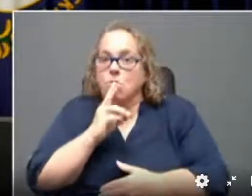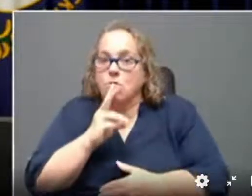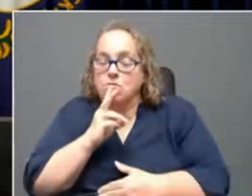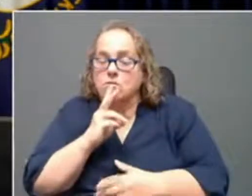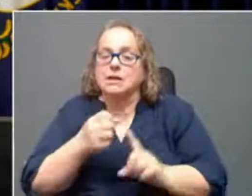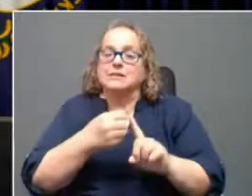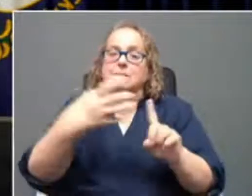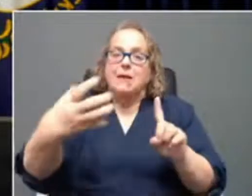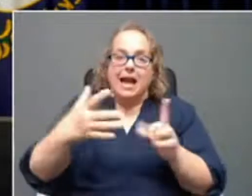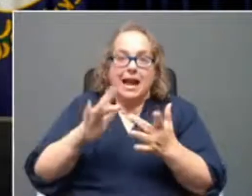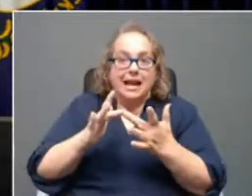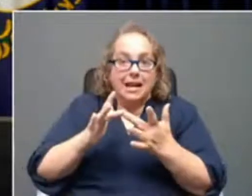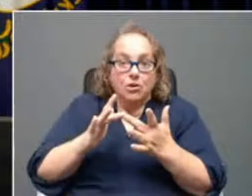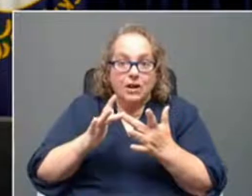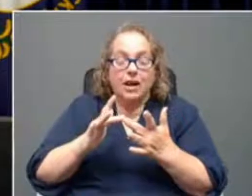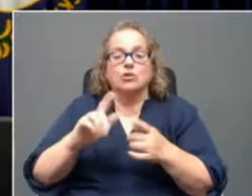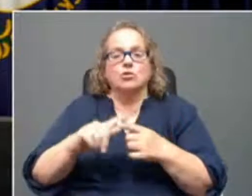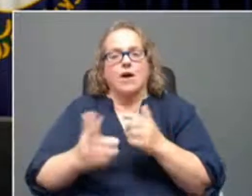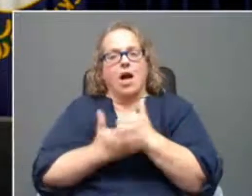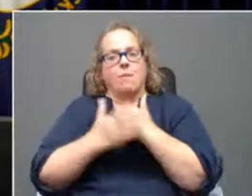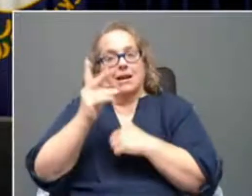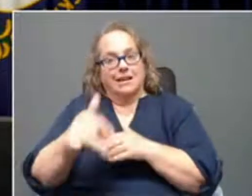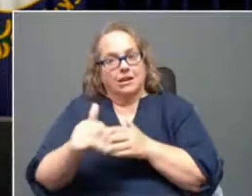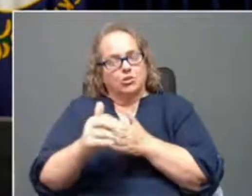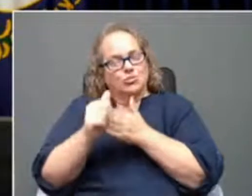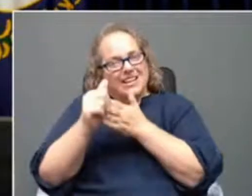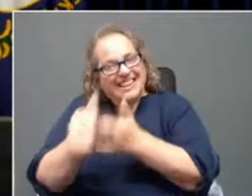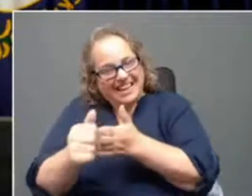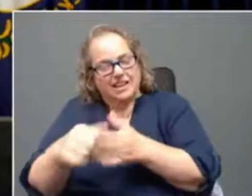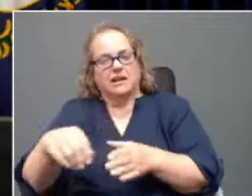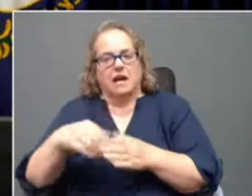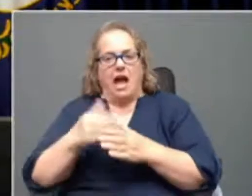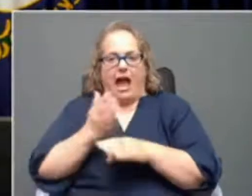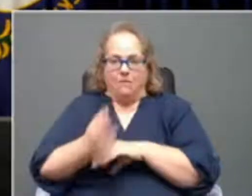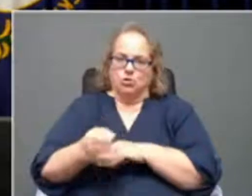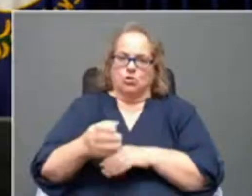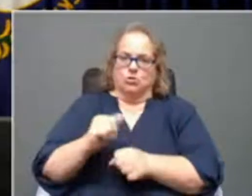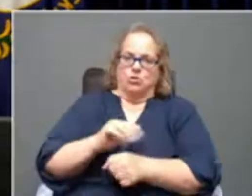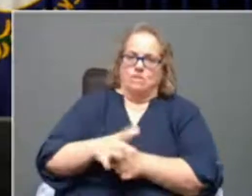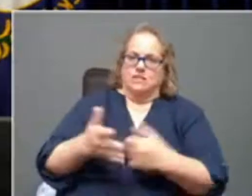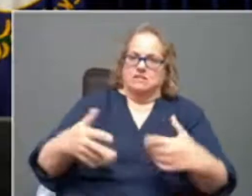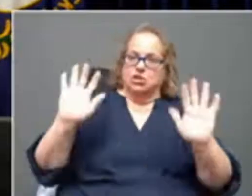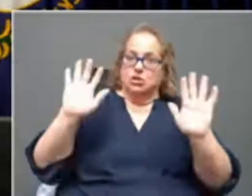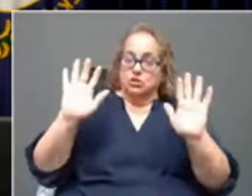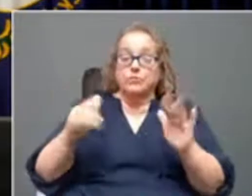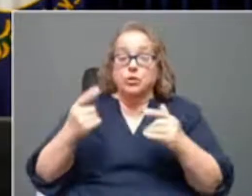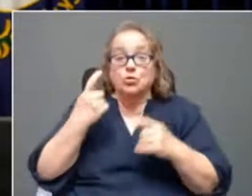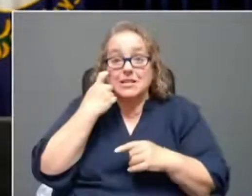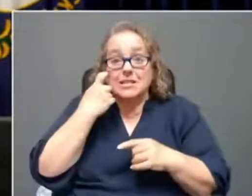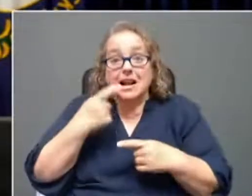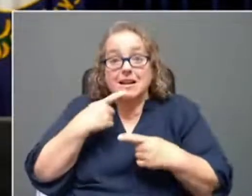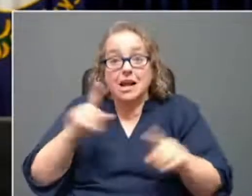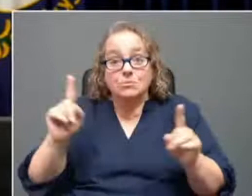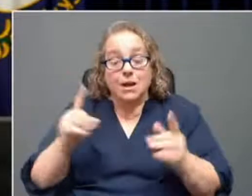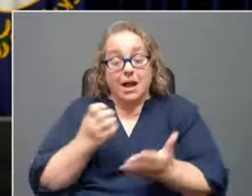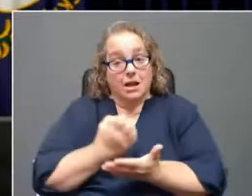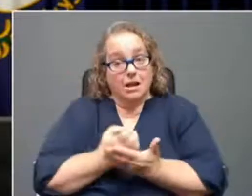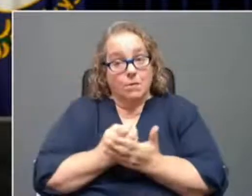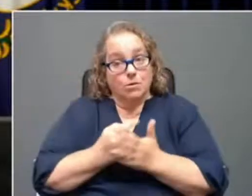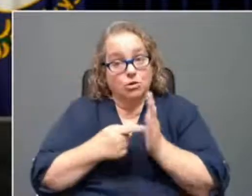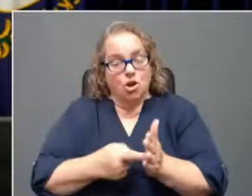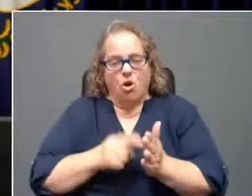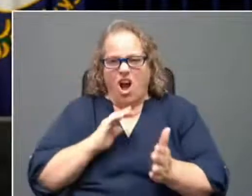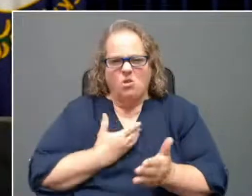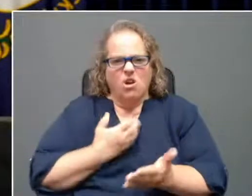help Kentucky lead in the post-COVID economy. Recent announcements and economic indicators show our economy has bounced back and is ready